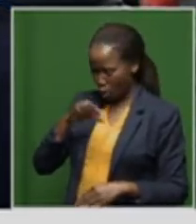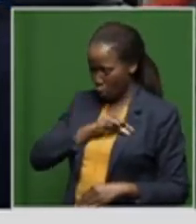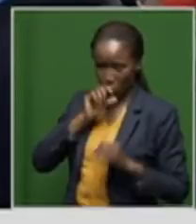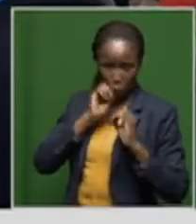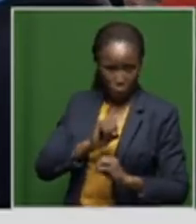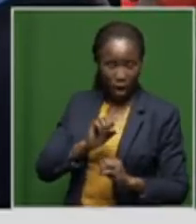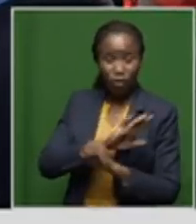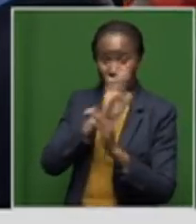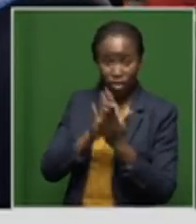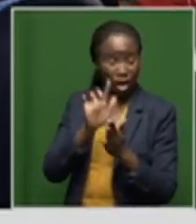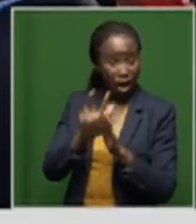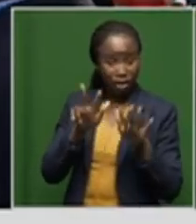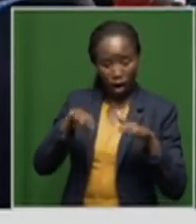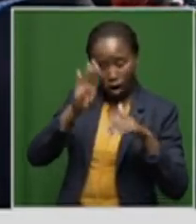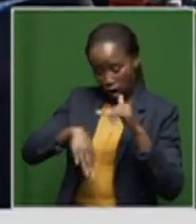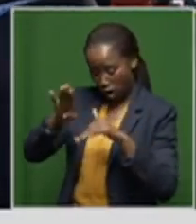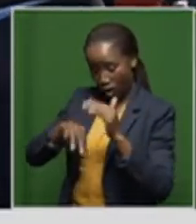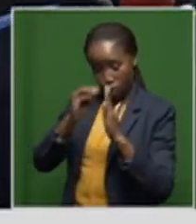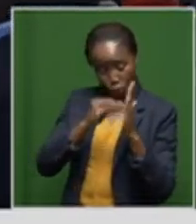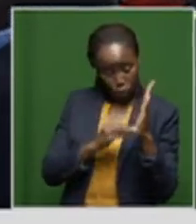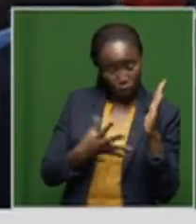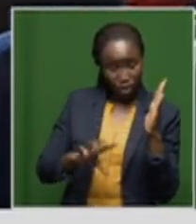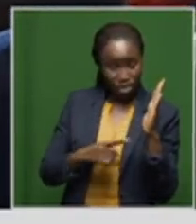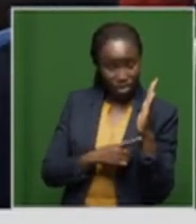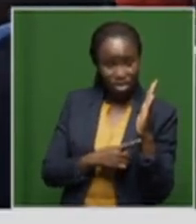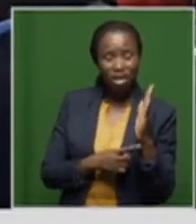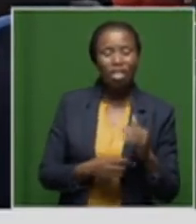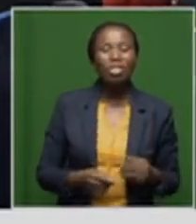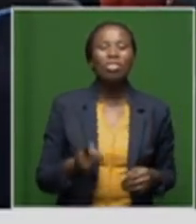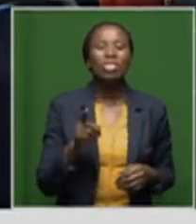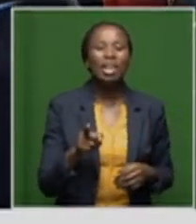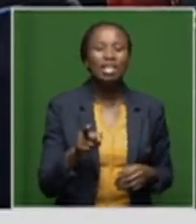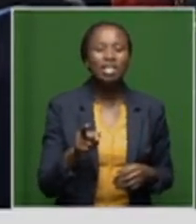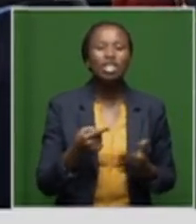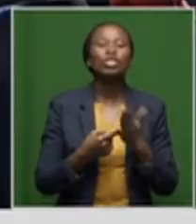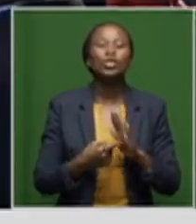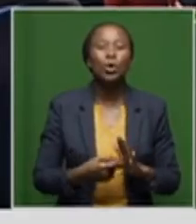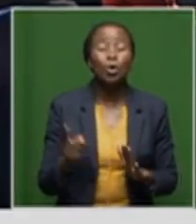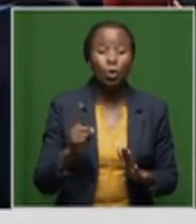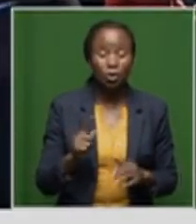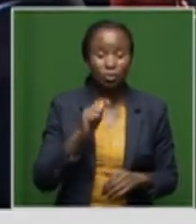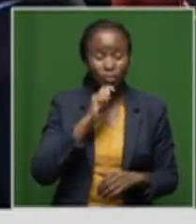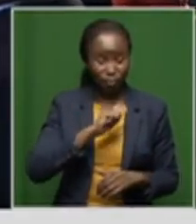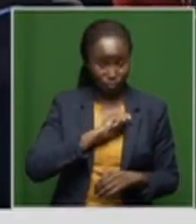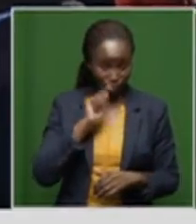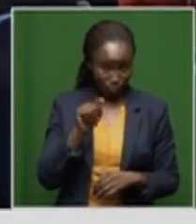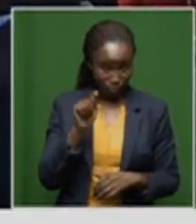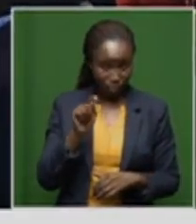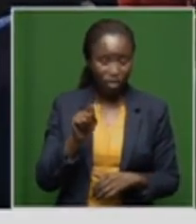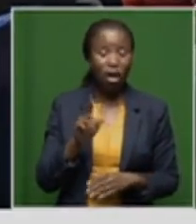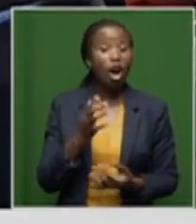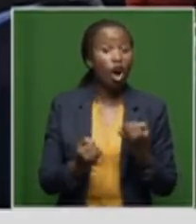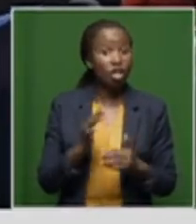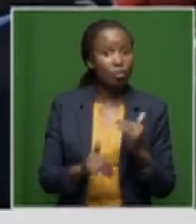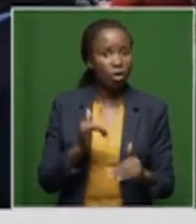guilty to all the charges that have been put before him, basically paints a picture of how far this court process